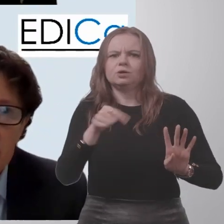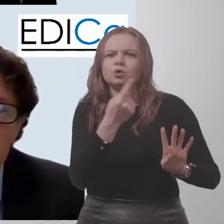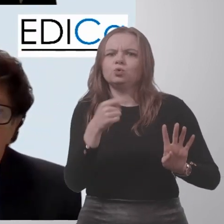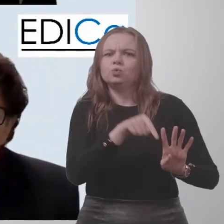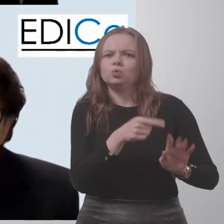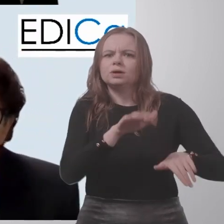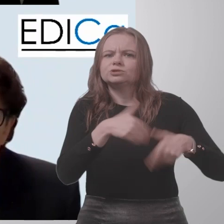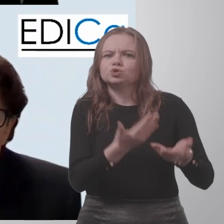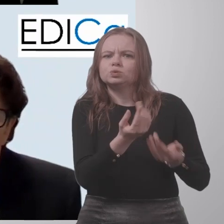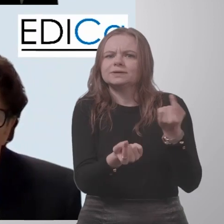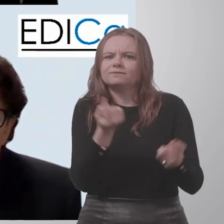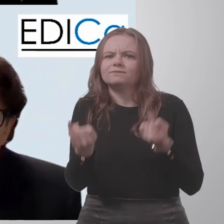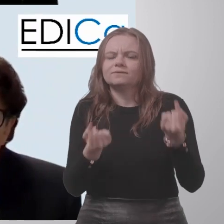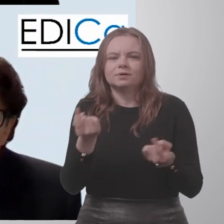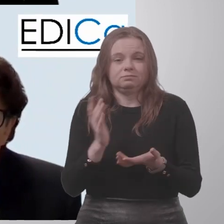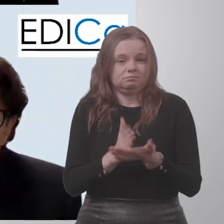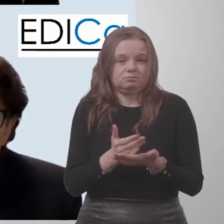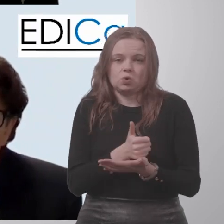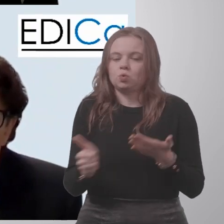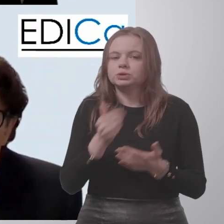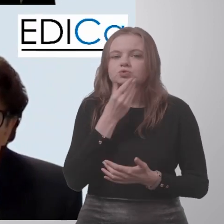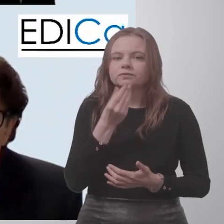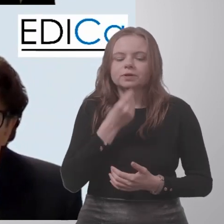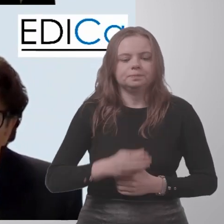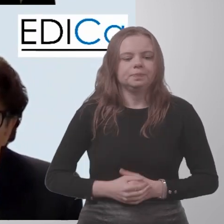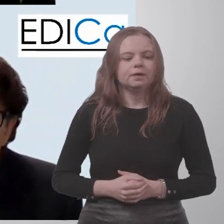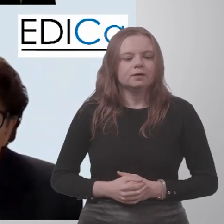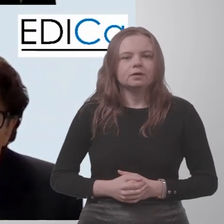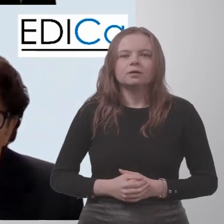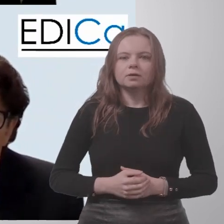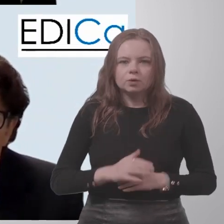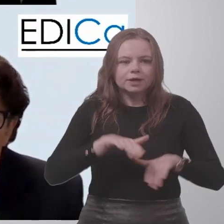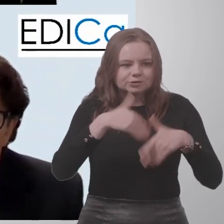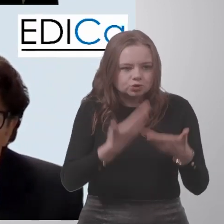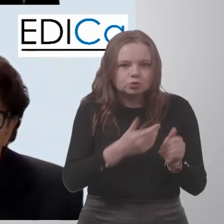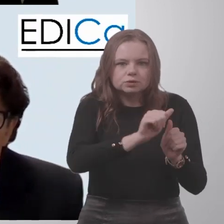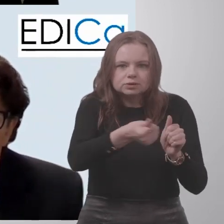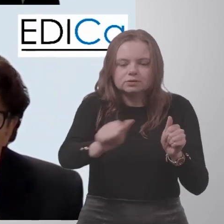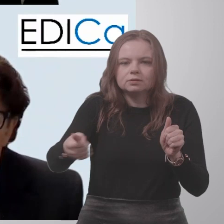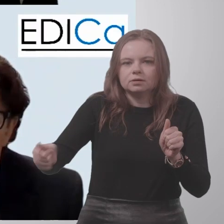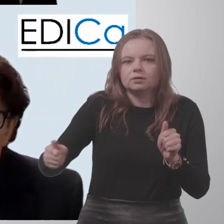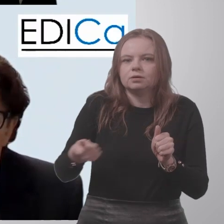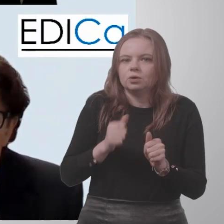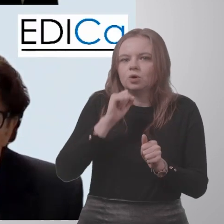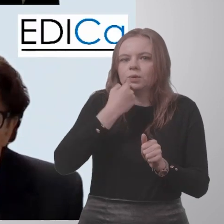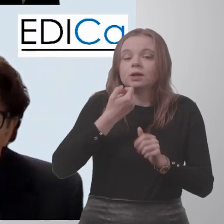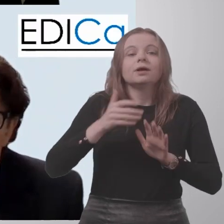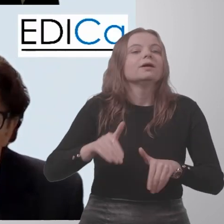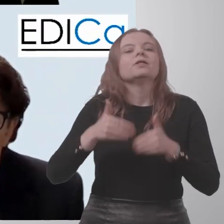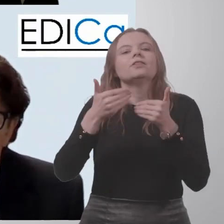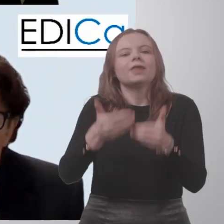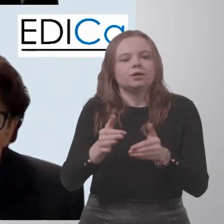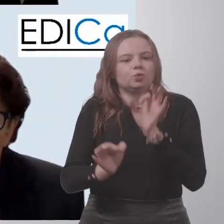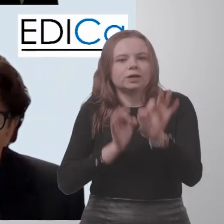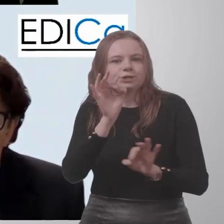introduction from everyone. I think that's always useful. So we'll look to kind of introduce the participants. They'll be introducing themselves, and then we'll